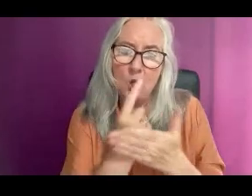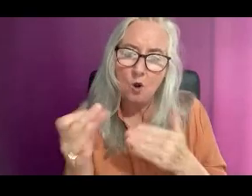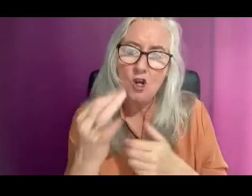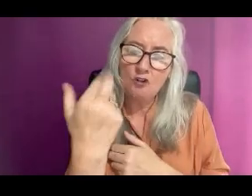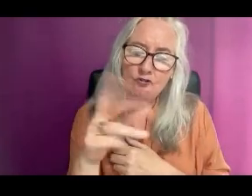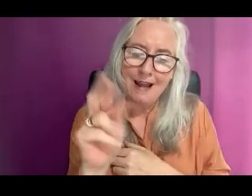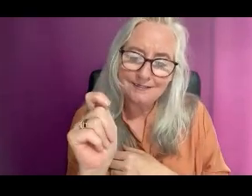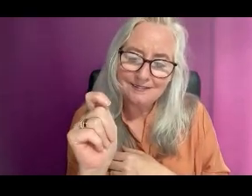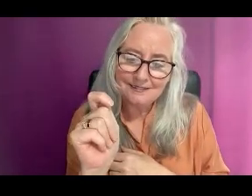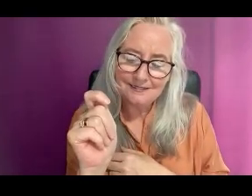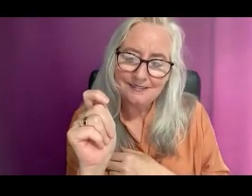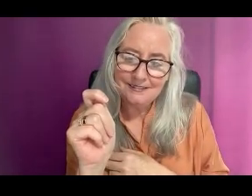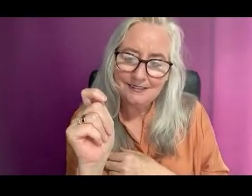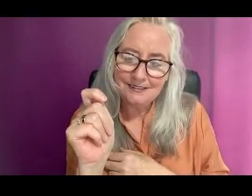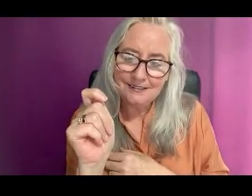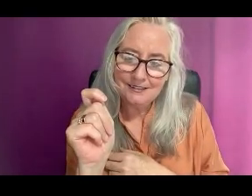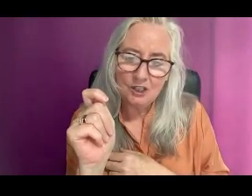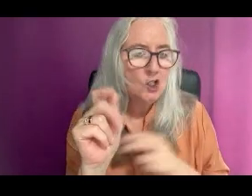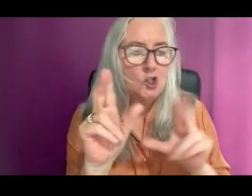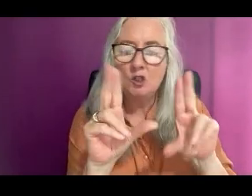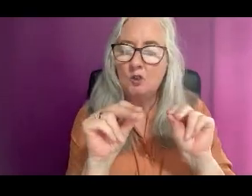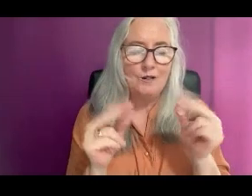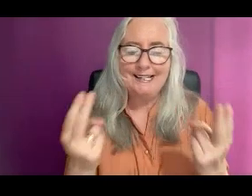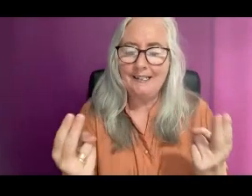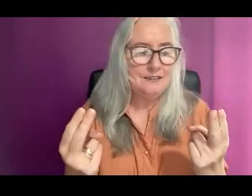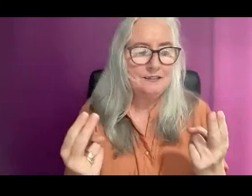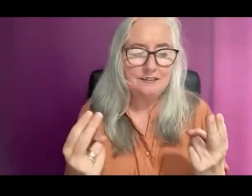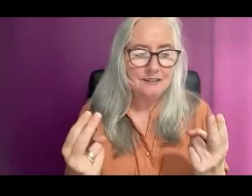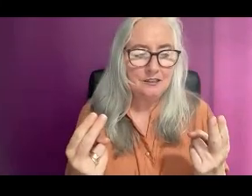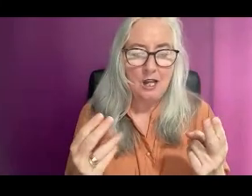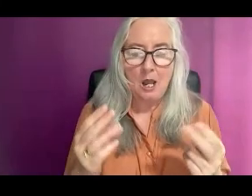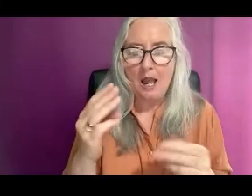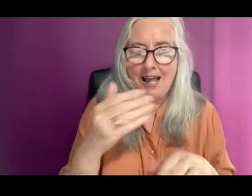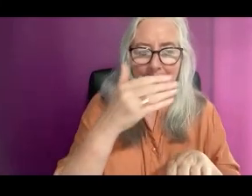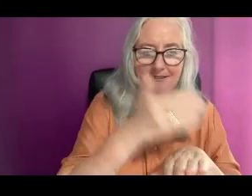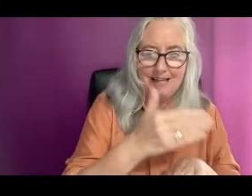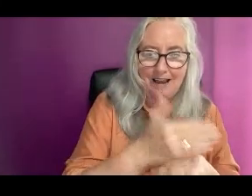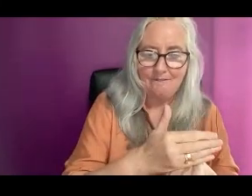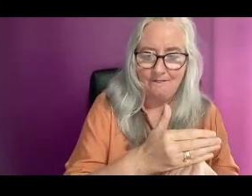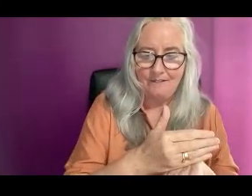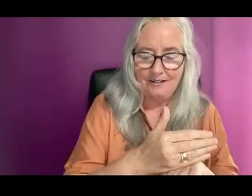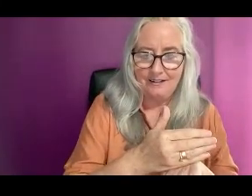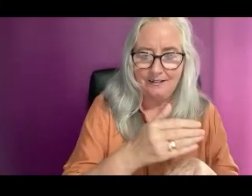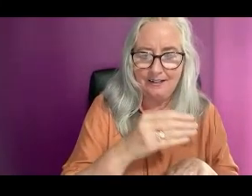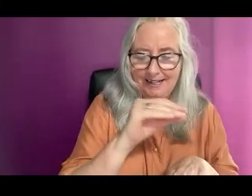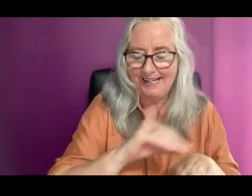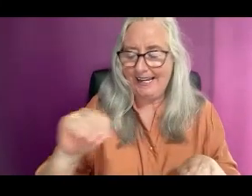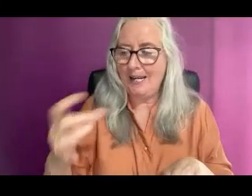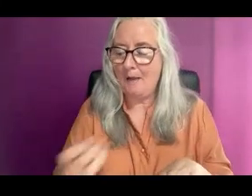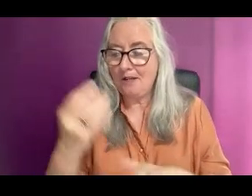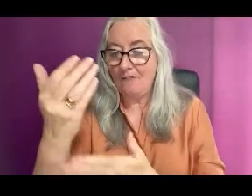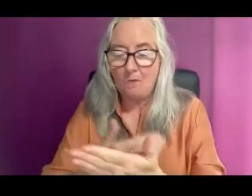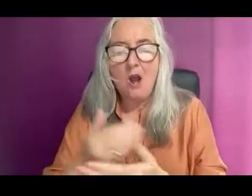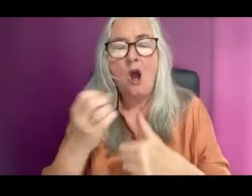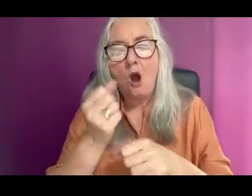where you don't need a sort of an employee to be on the application form. So every other grant